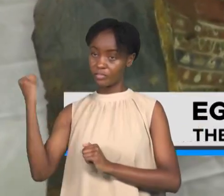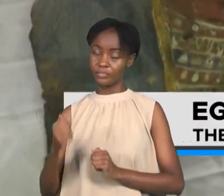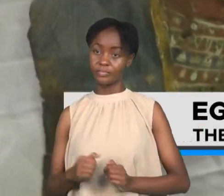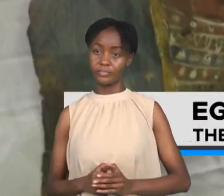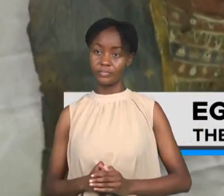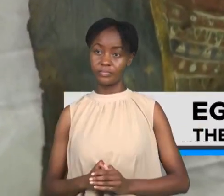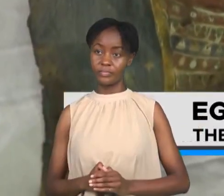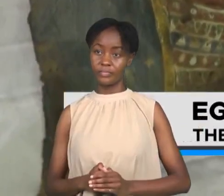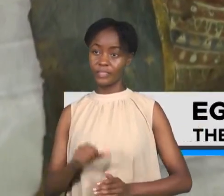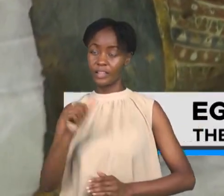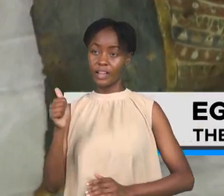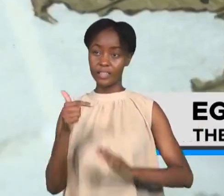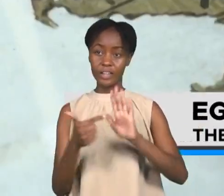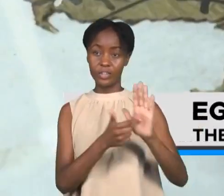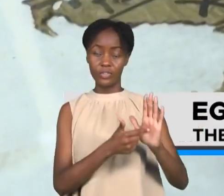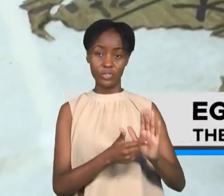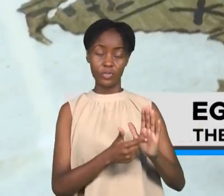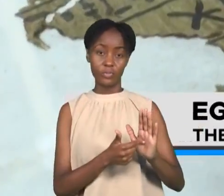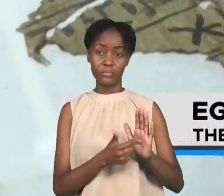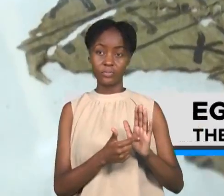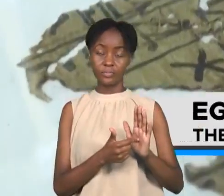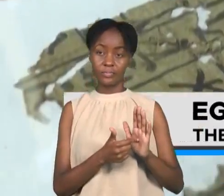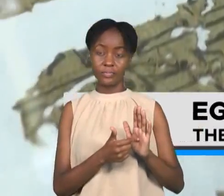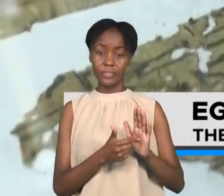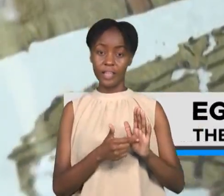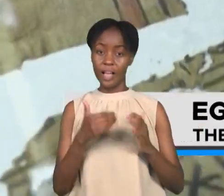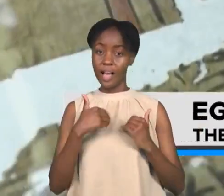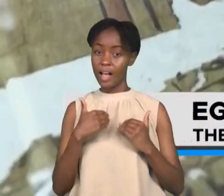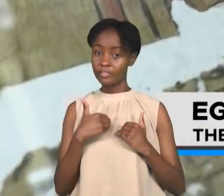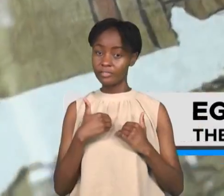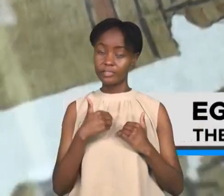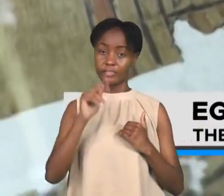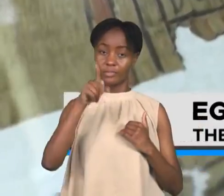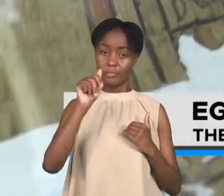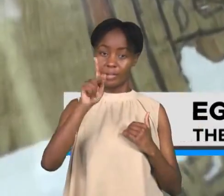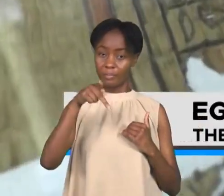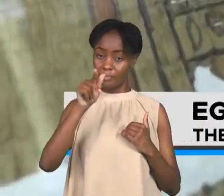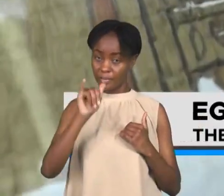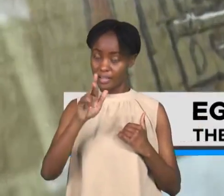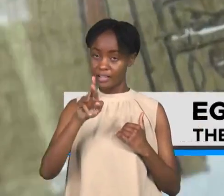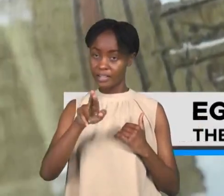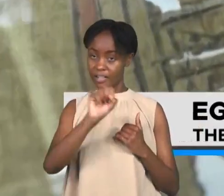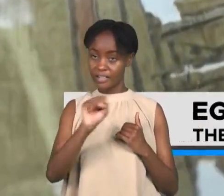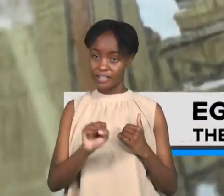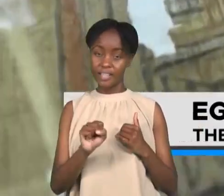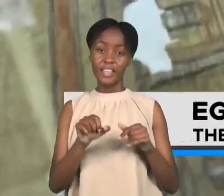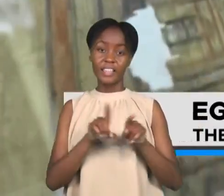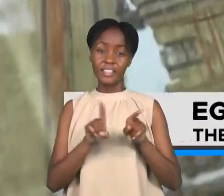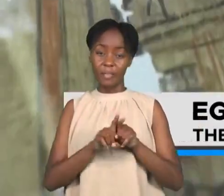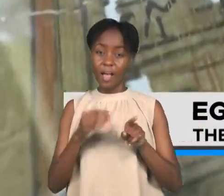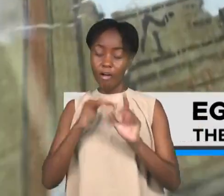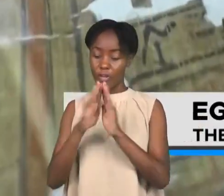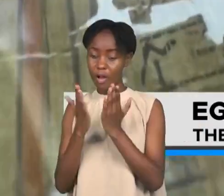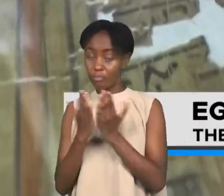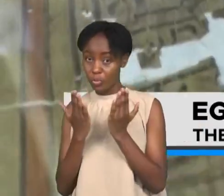stone sarcophagus was also found, he added, as well as a papyrus around 5 meters long containing the 17th chapter of the Book of the Dead,